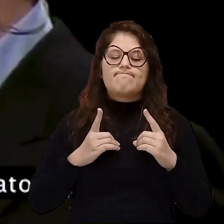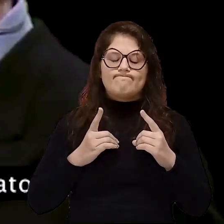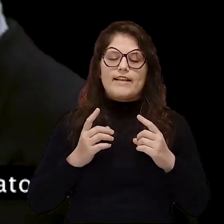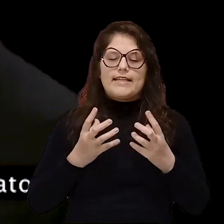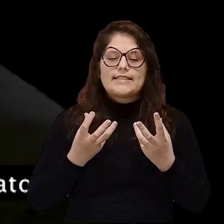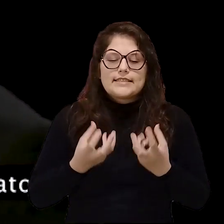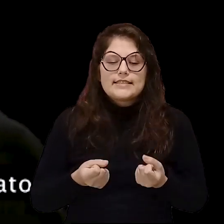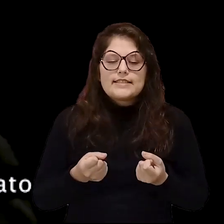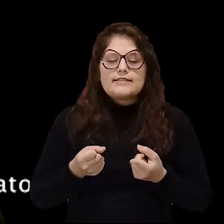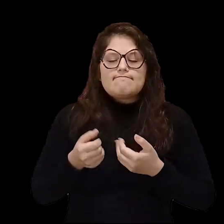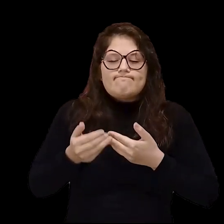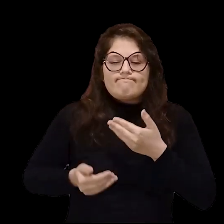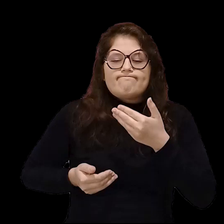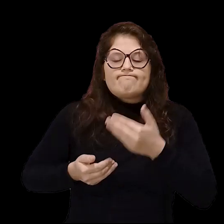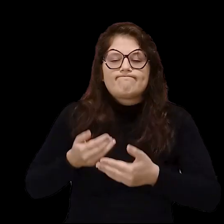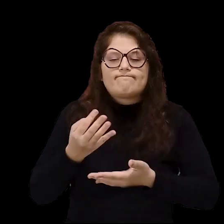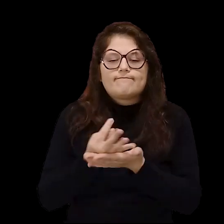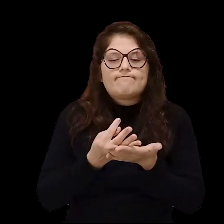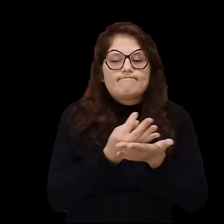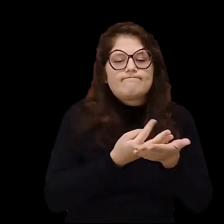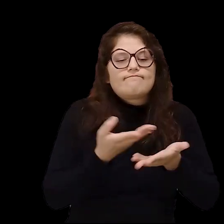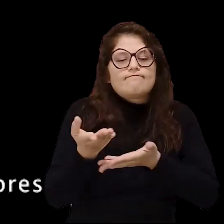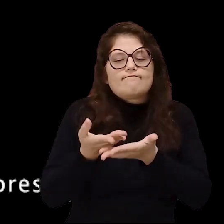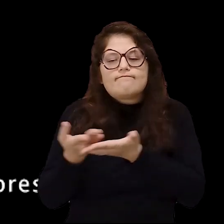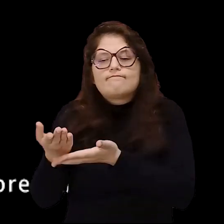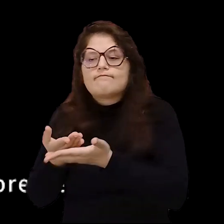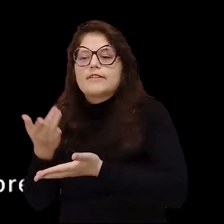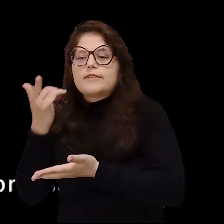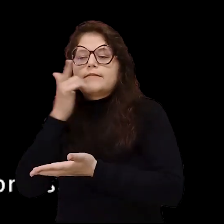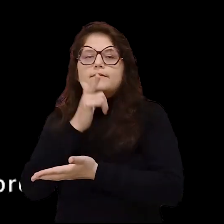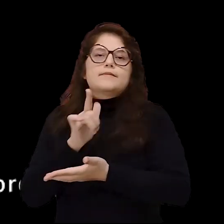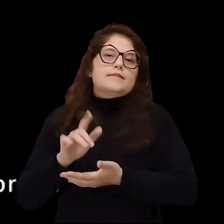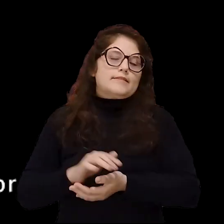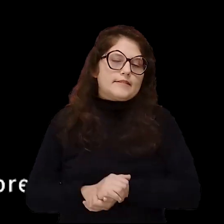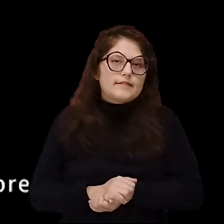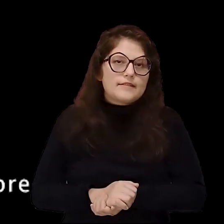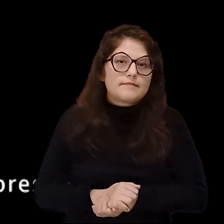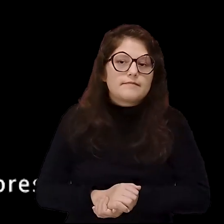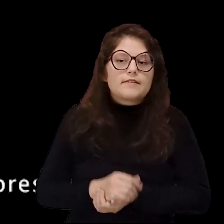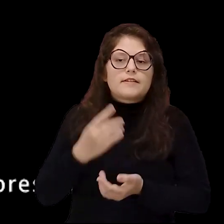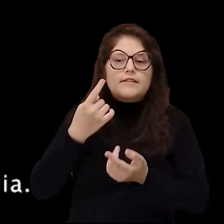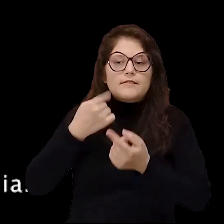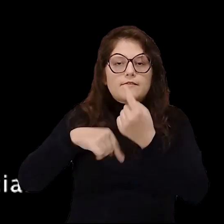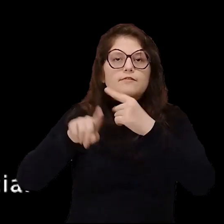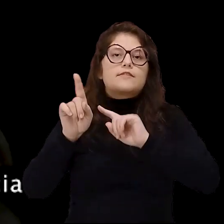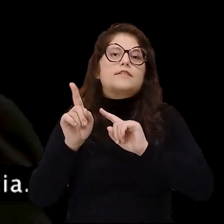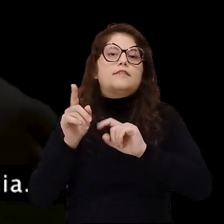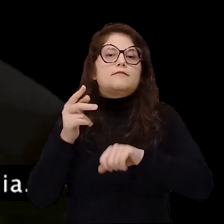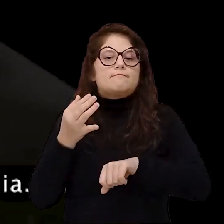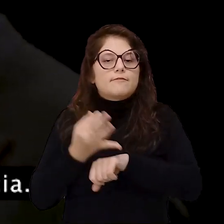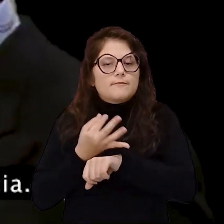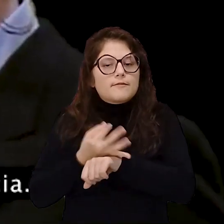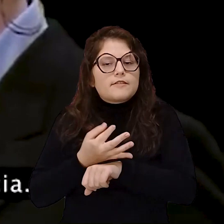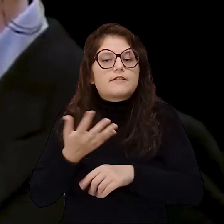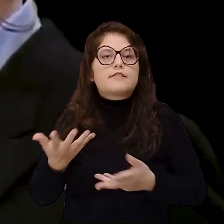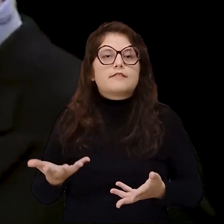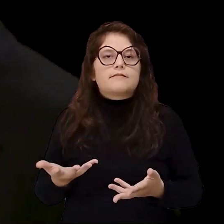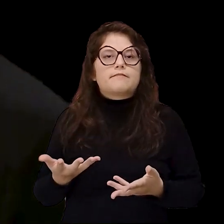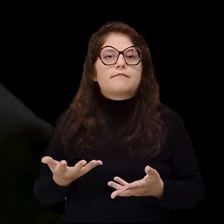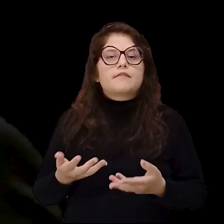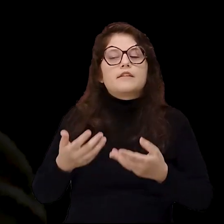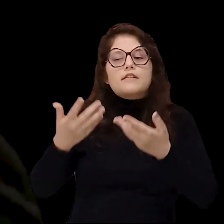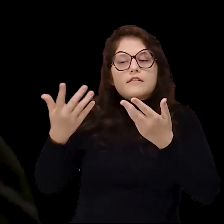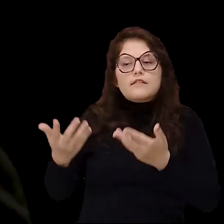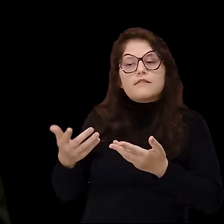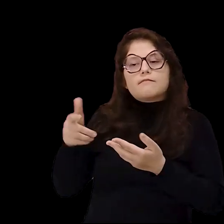to tolerate the fact that they have this condition. Those who can tolerate their depression are the ones who achieve resilience. So